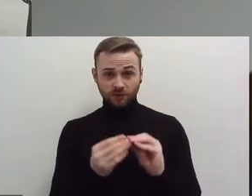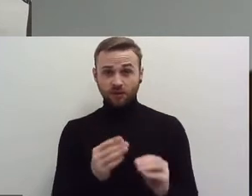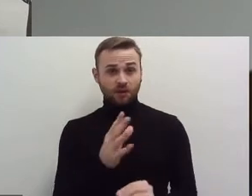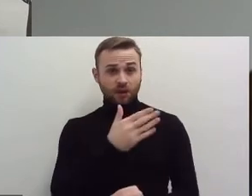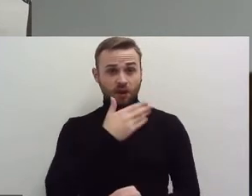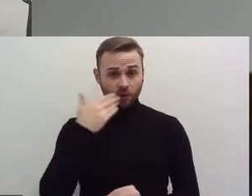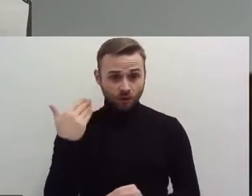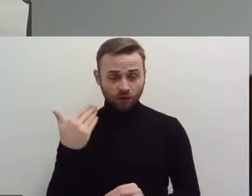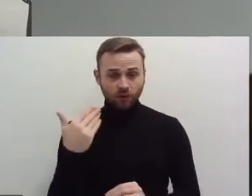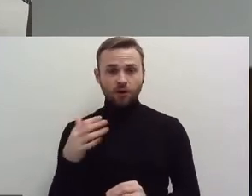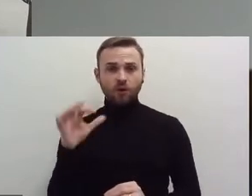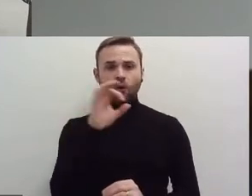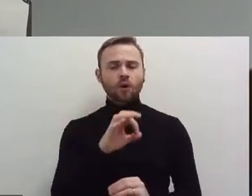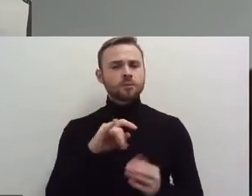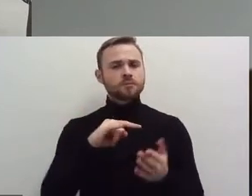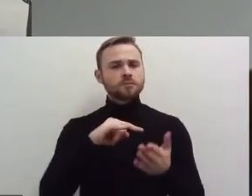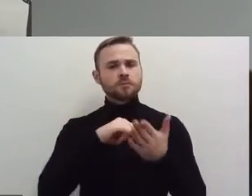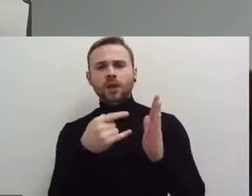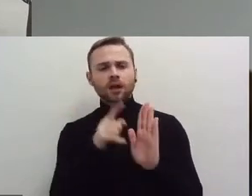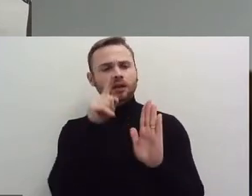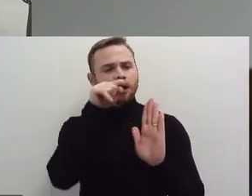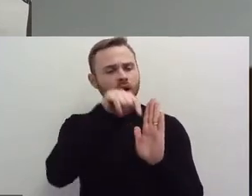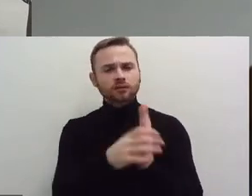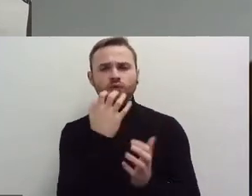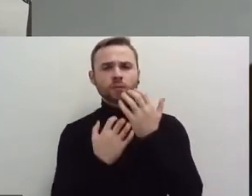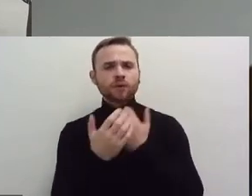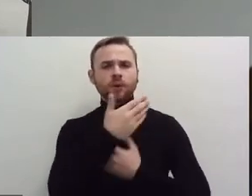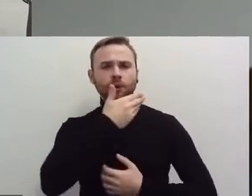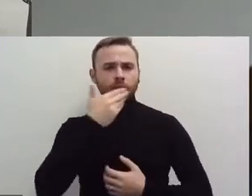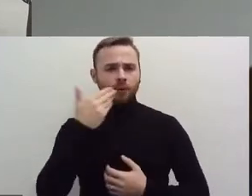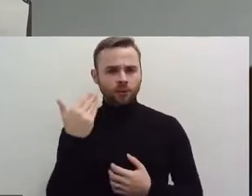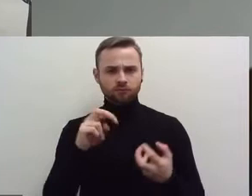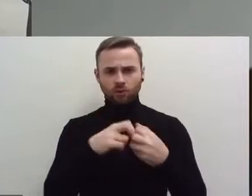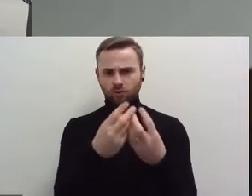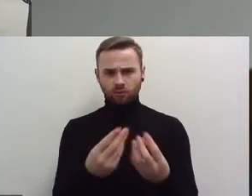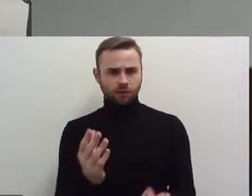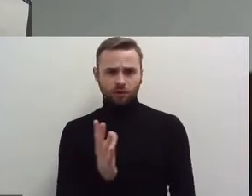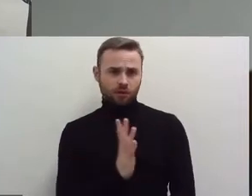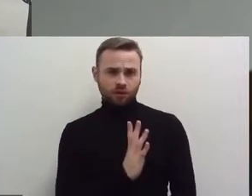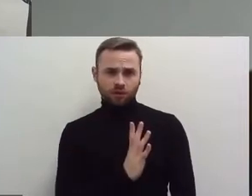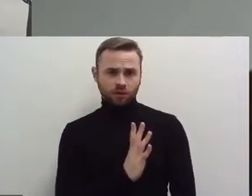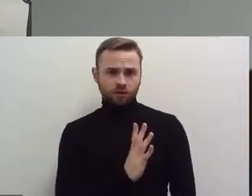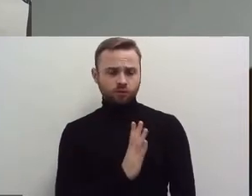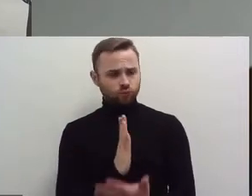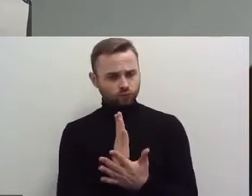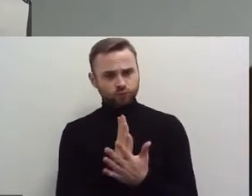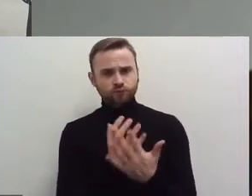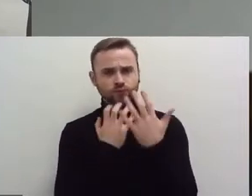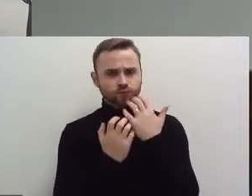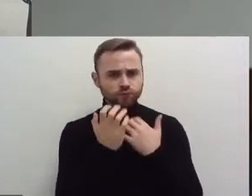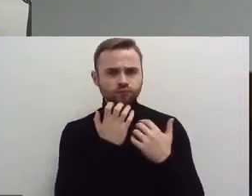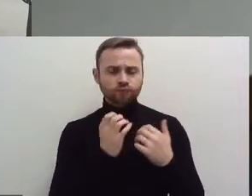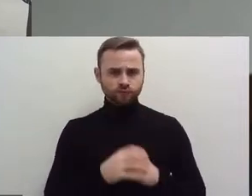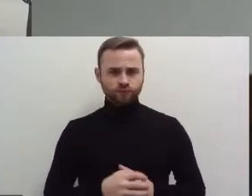problems. And even if we might fix some little things, we will end up making other types of mistakes at a later point. But it also,